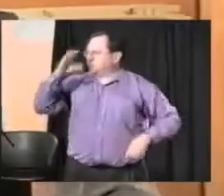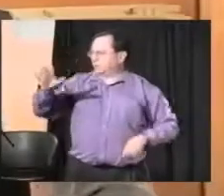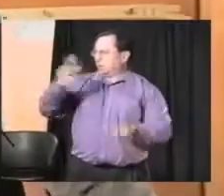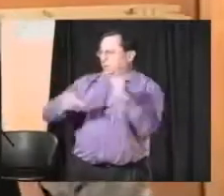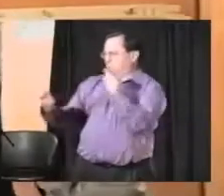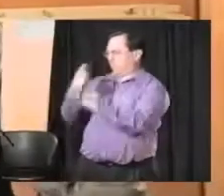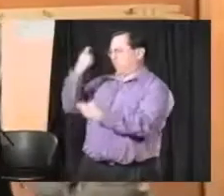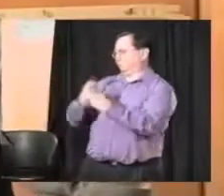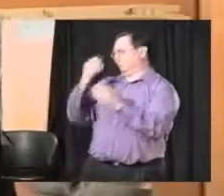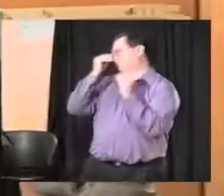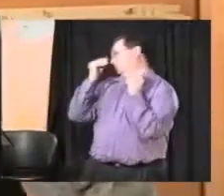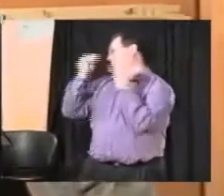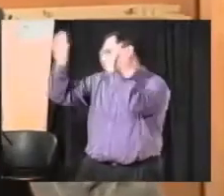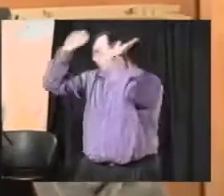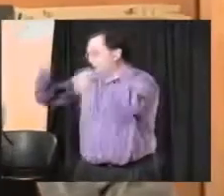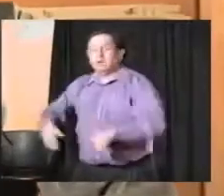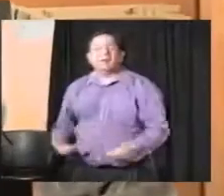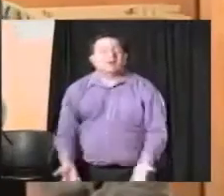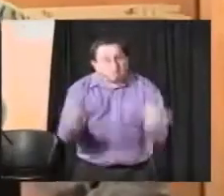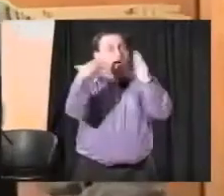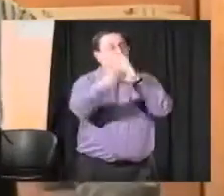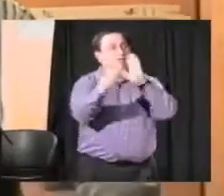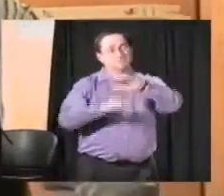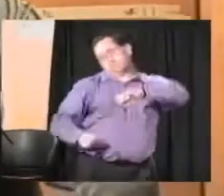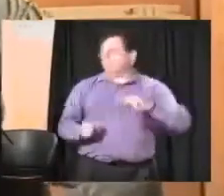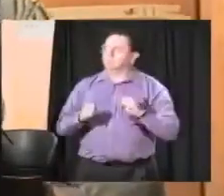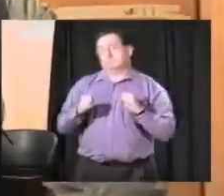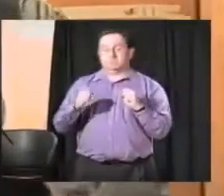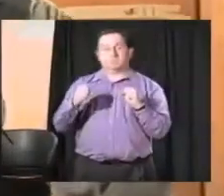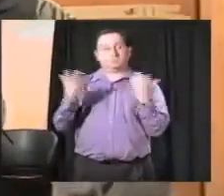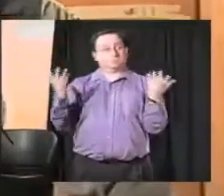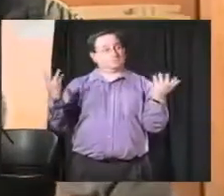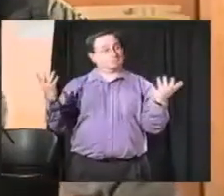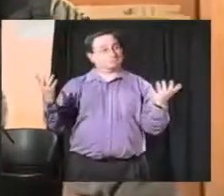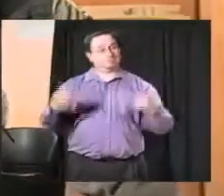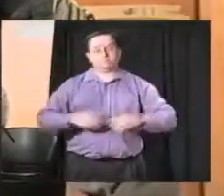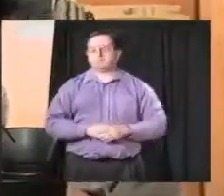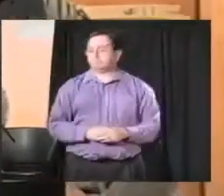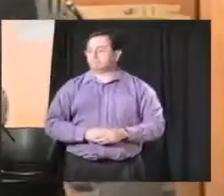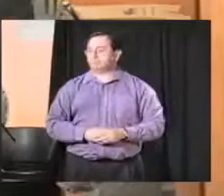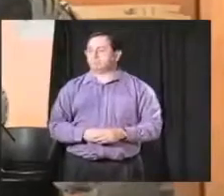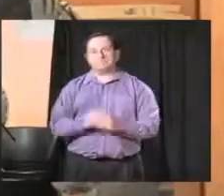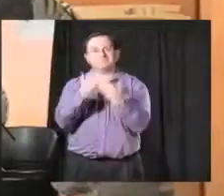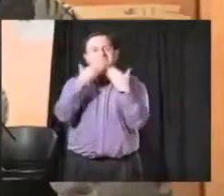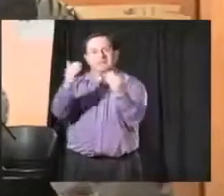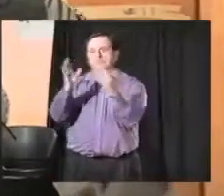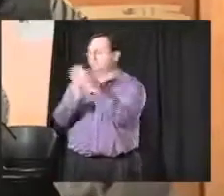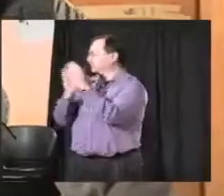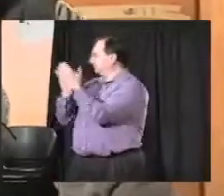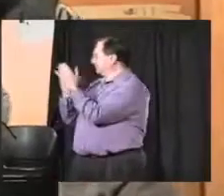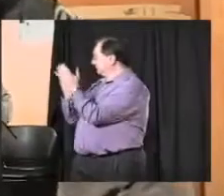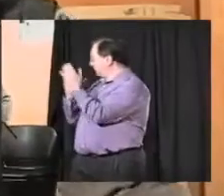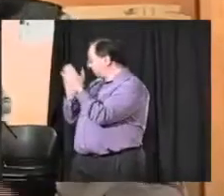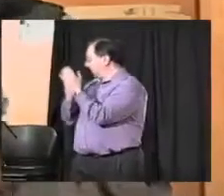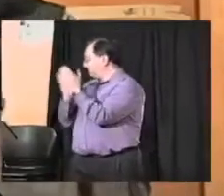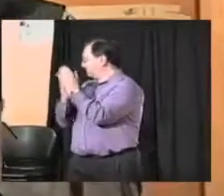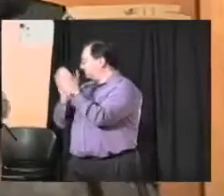cares if the neighbor's bitch? We all do the Tourette twitch. Thank you.